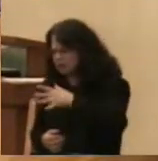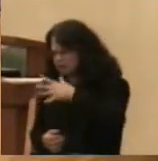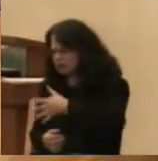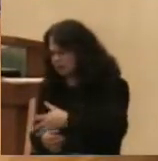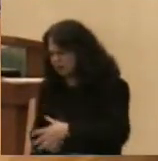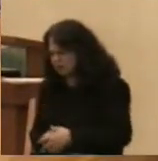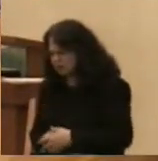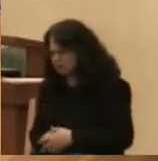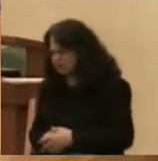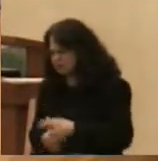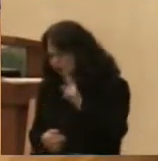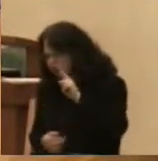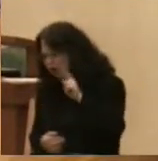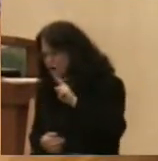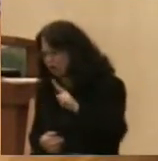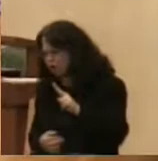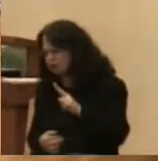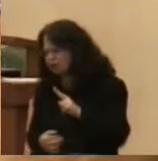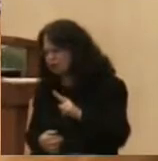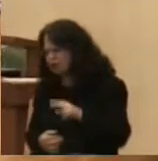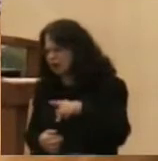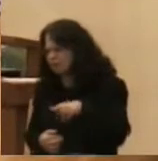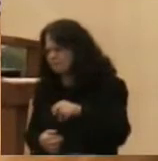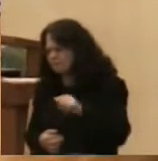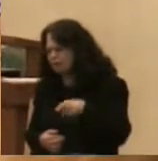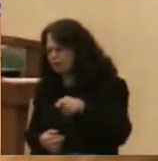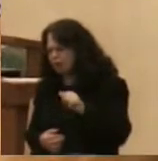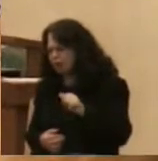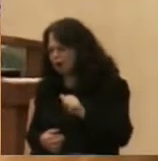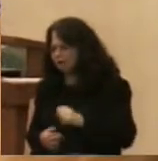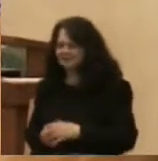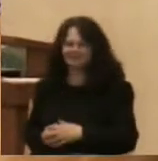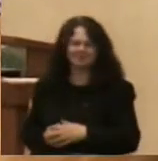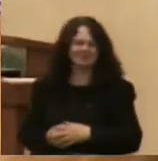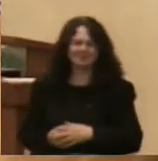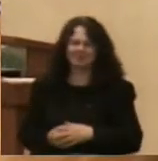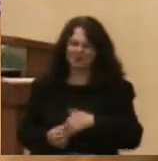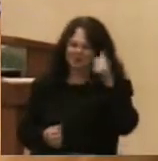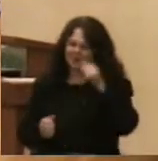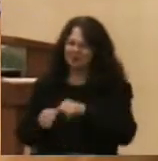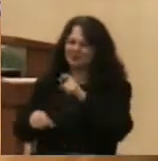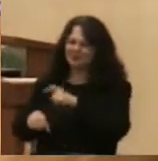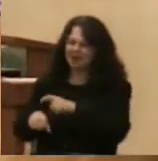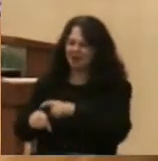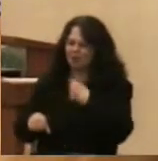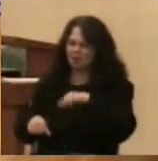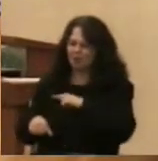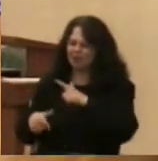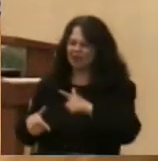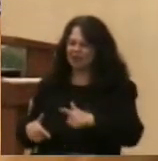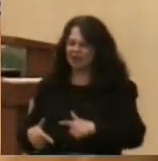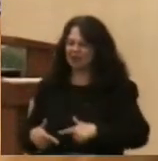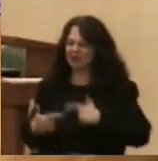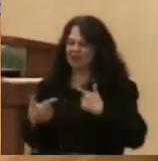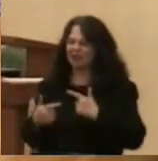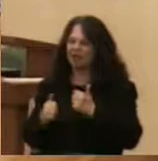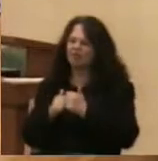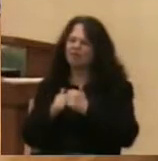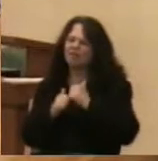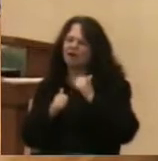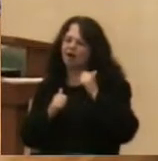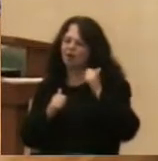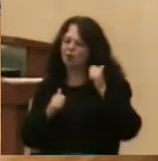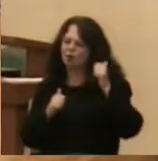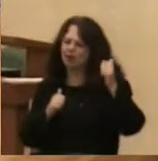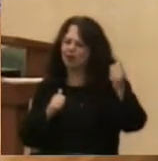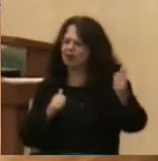Uncles, Papas. You know, there was a time when we lived a long ways away from all